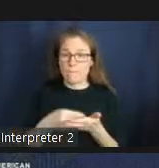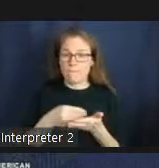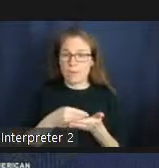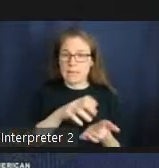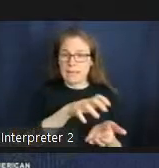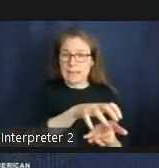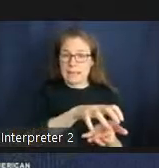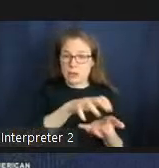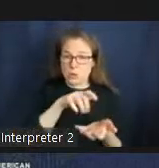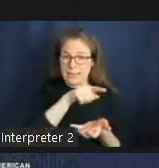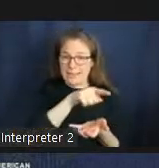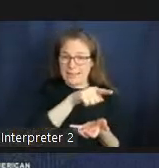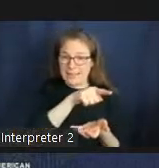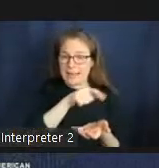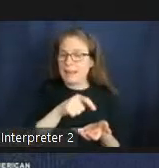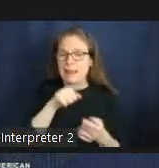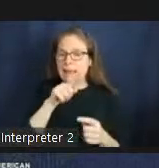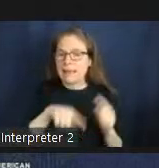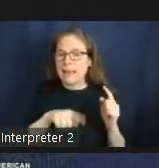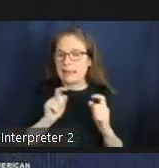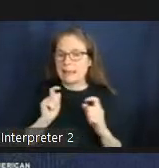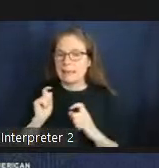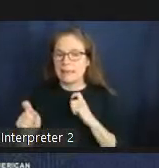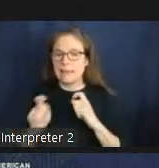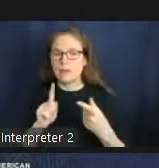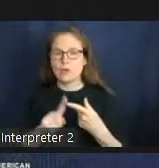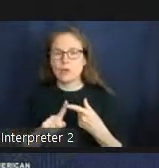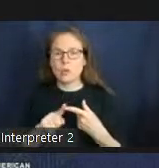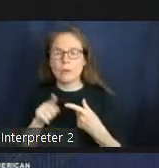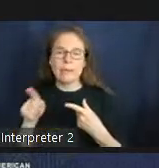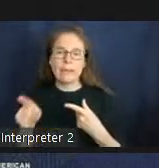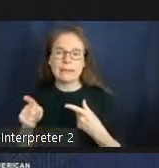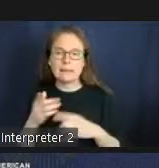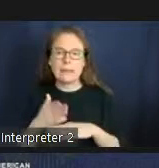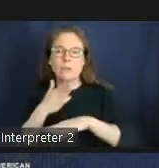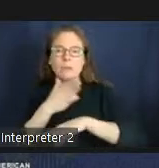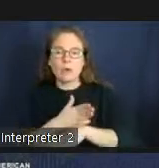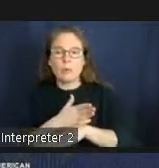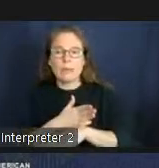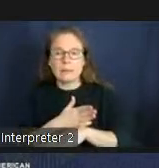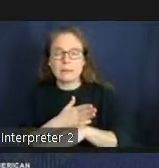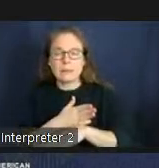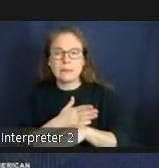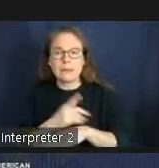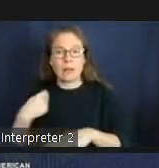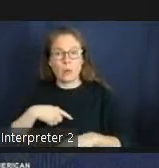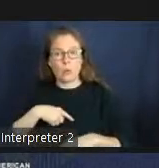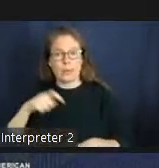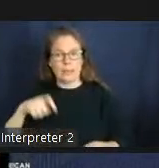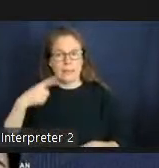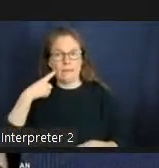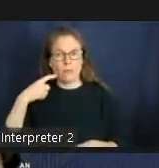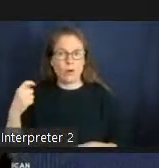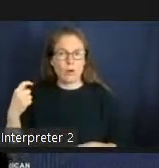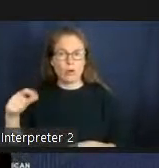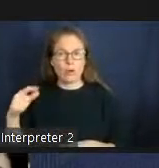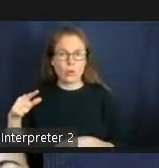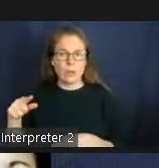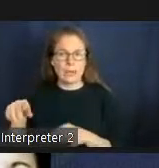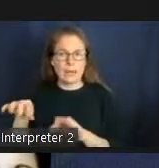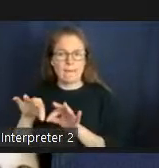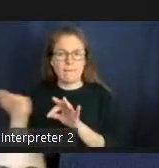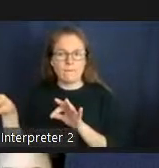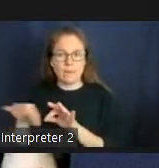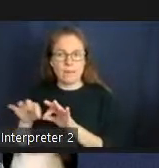can't fund the level of improvements that are needed in some of these greenfield development areas. The needs